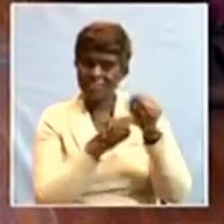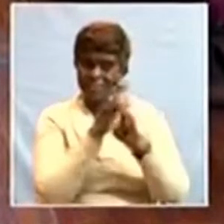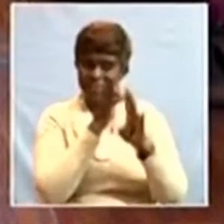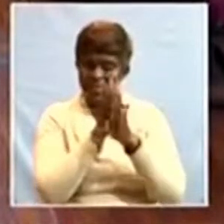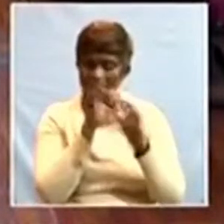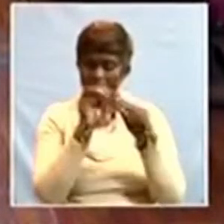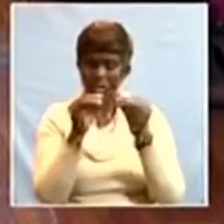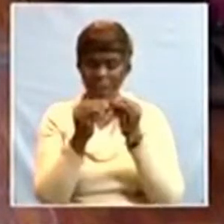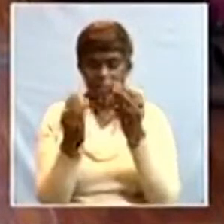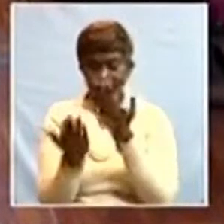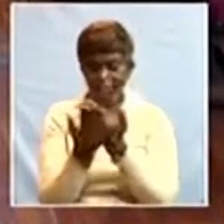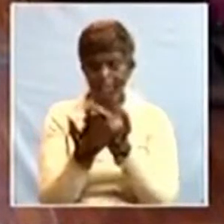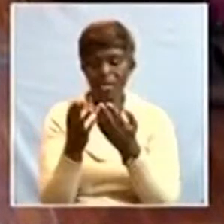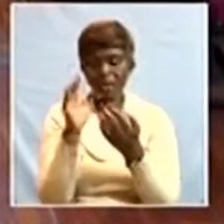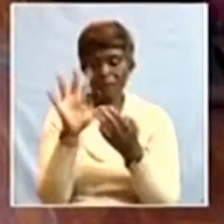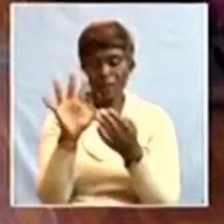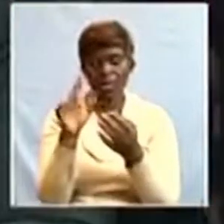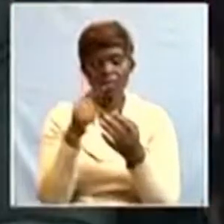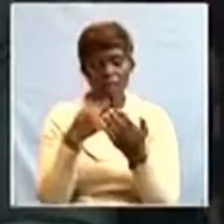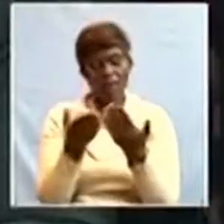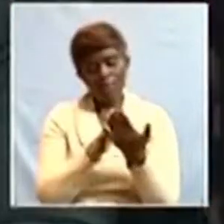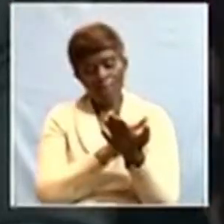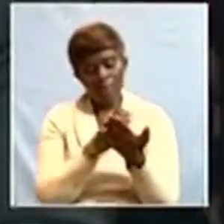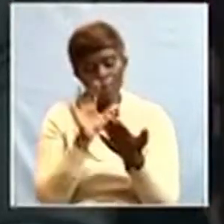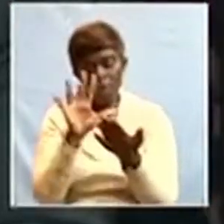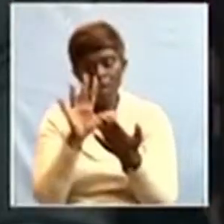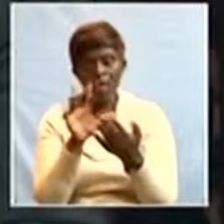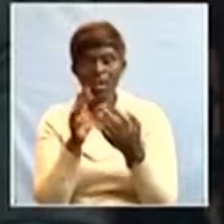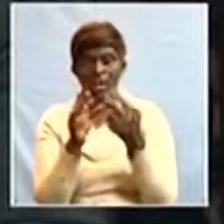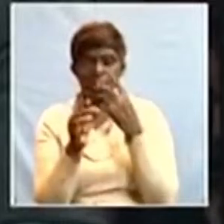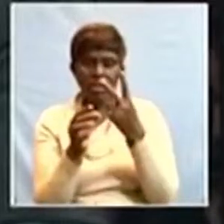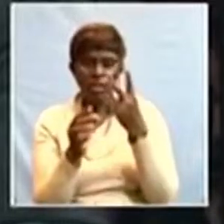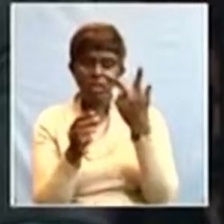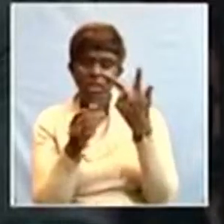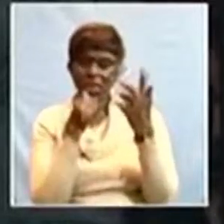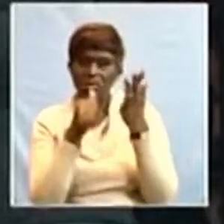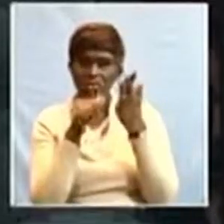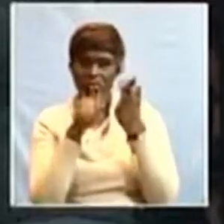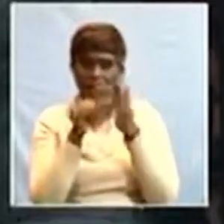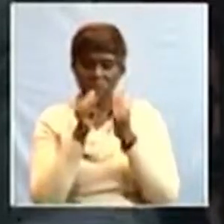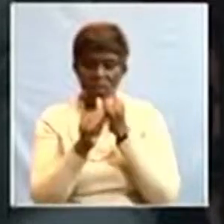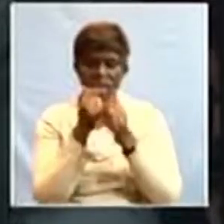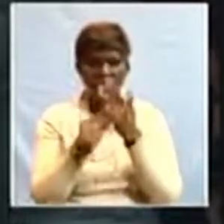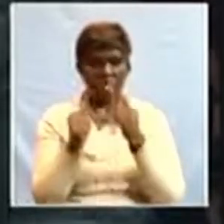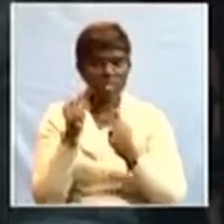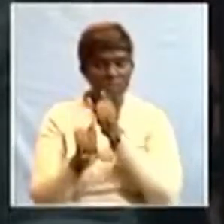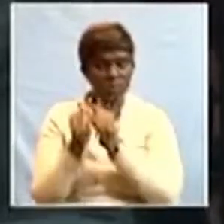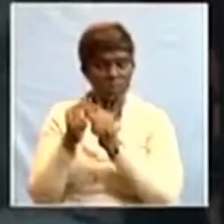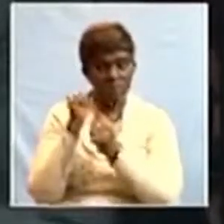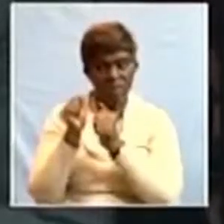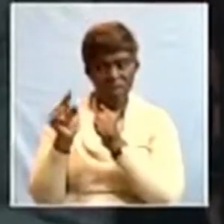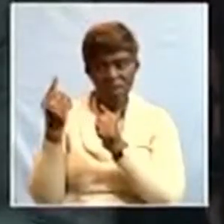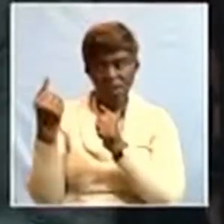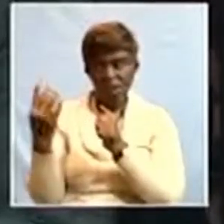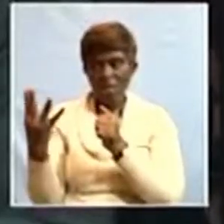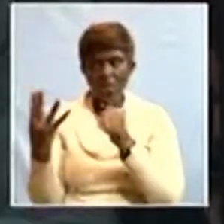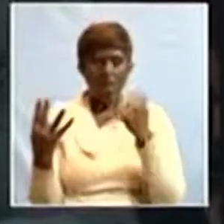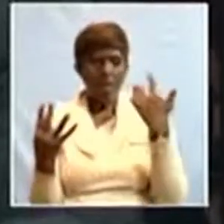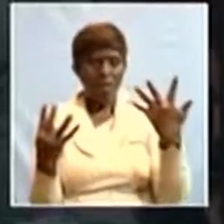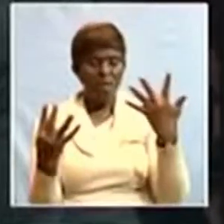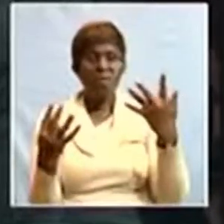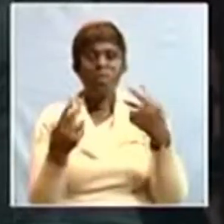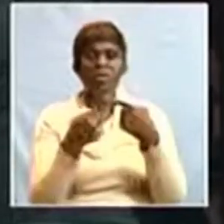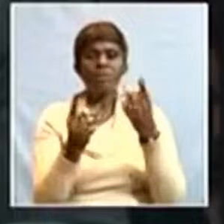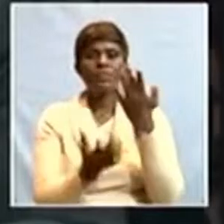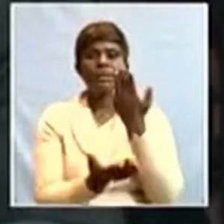Annex 5. Then I went to Annex 4. I saw 3 disciplinary letters. So which is which? Because Annex 4 and 5 are different